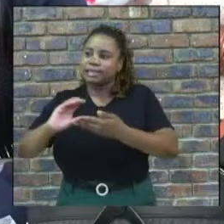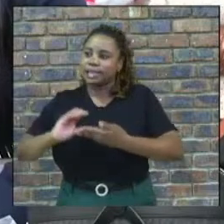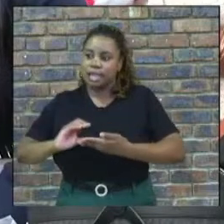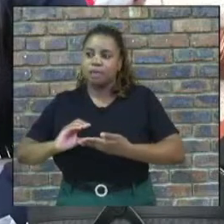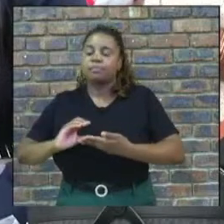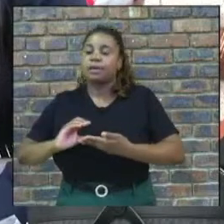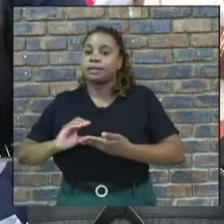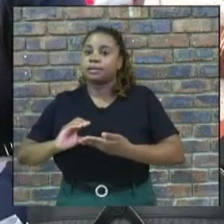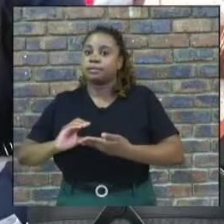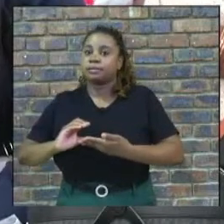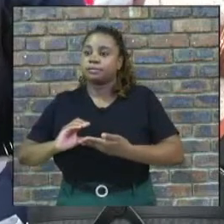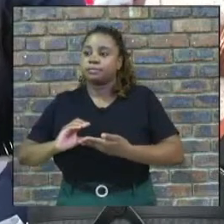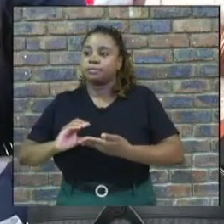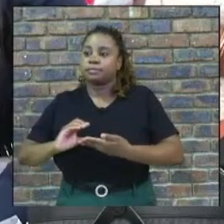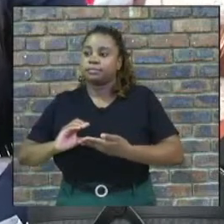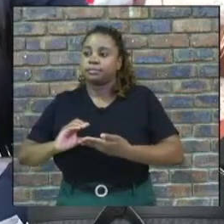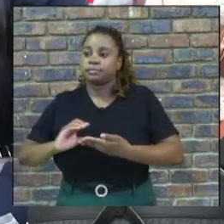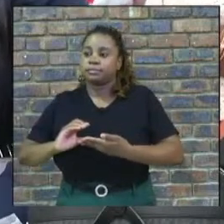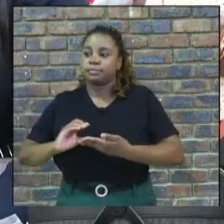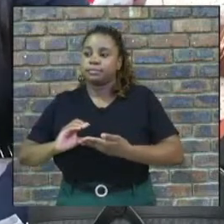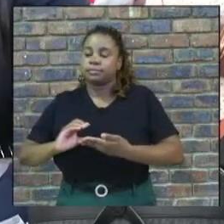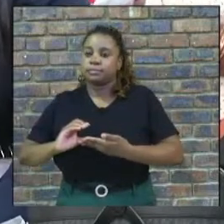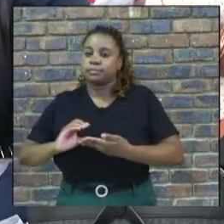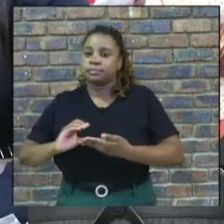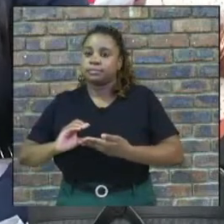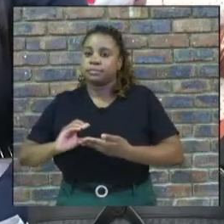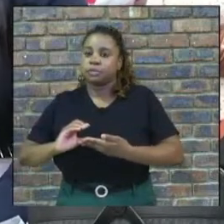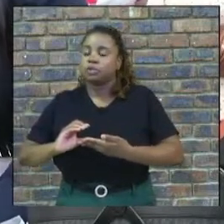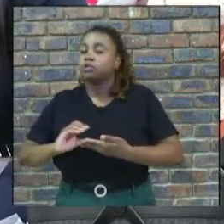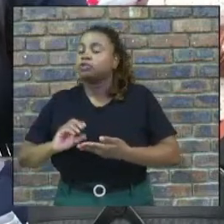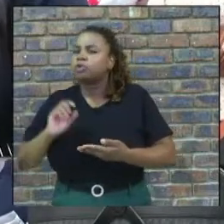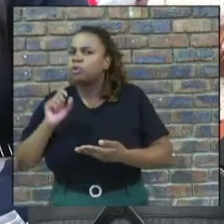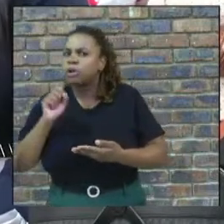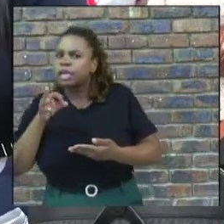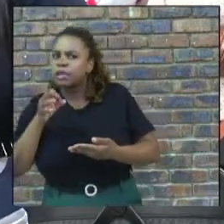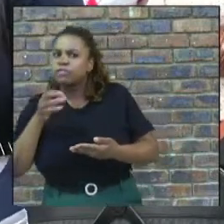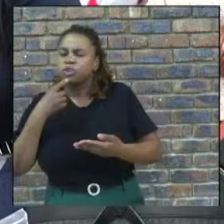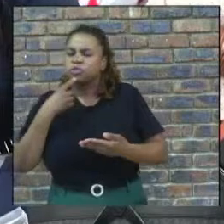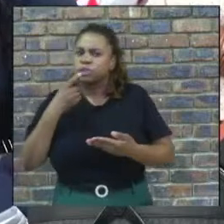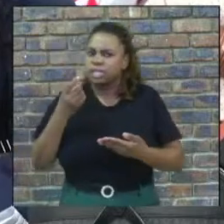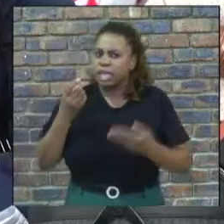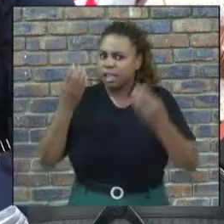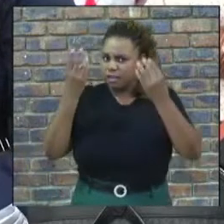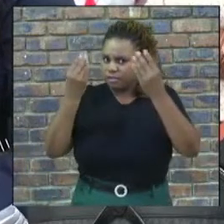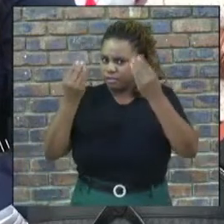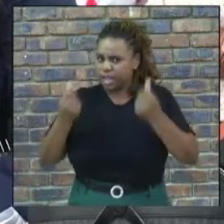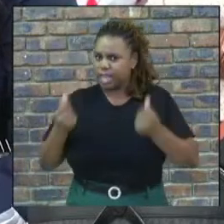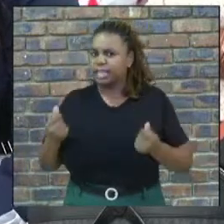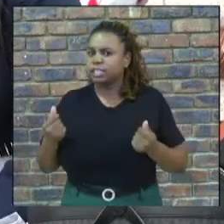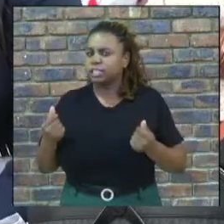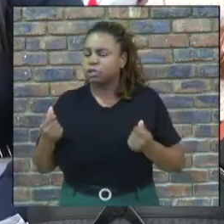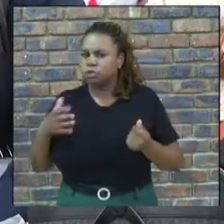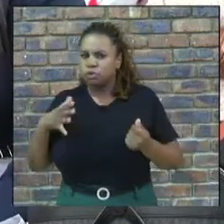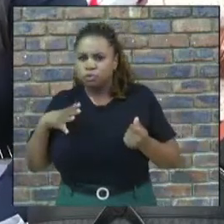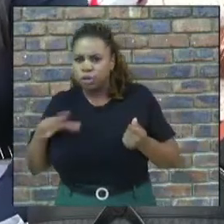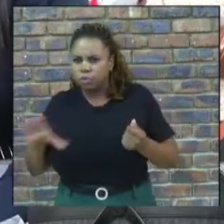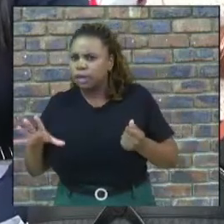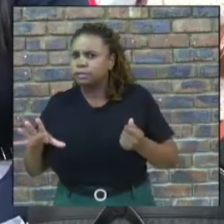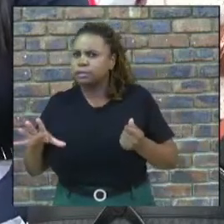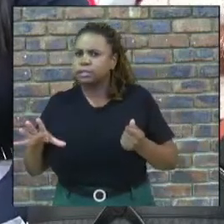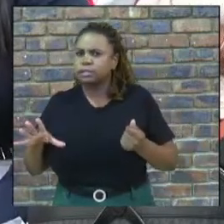industry. So when we say financial guarantee, we don't want a situation whereby we issue